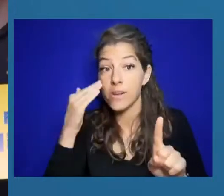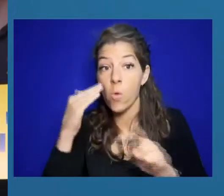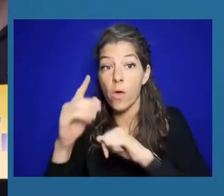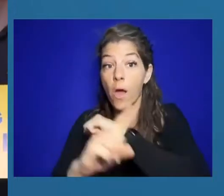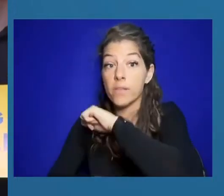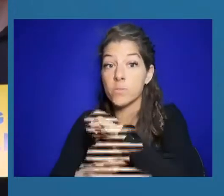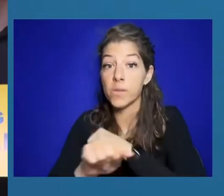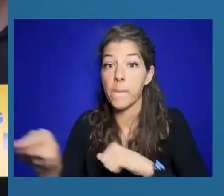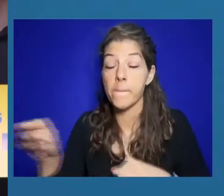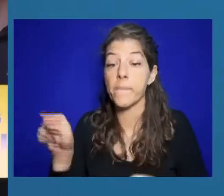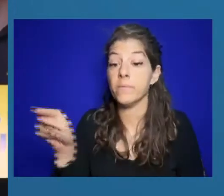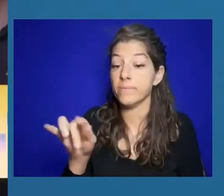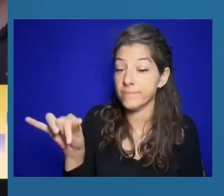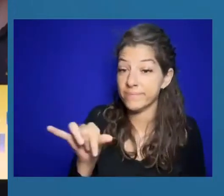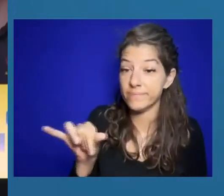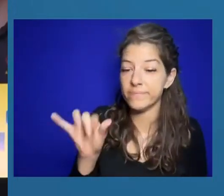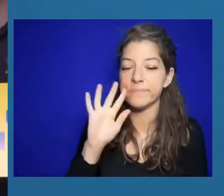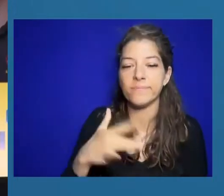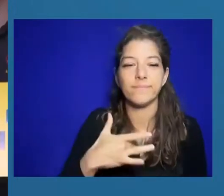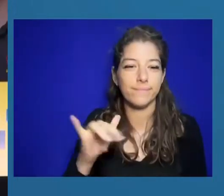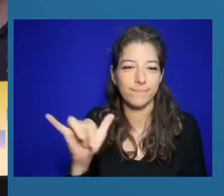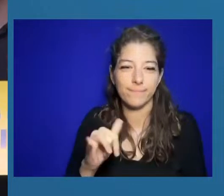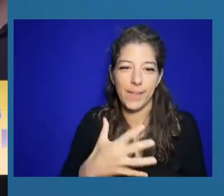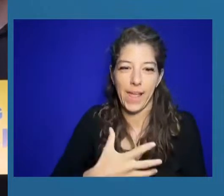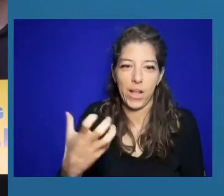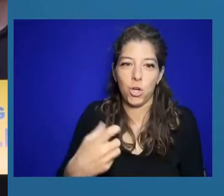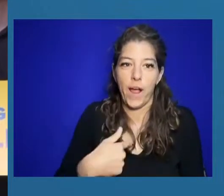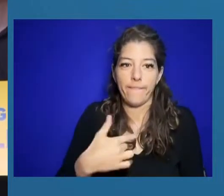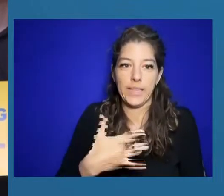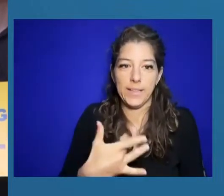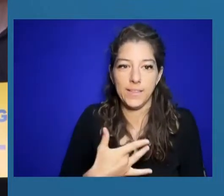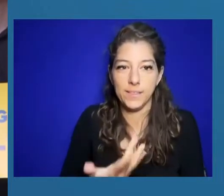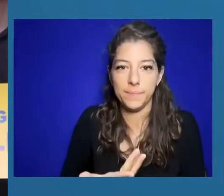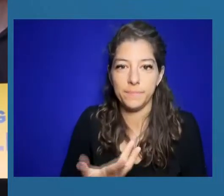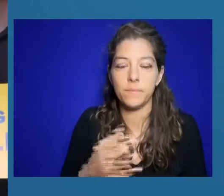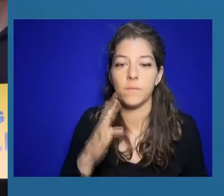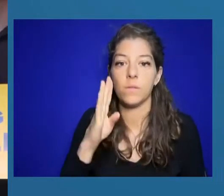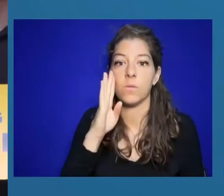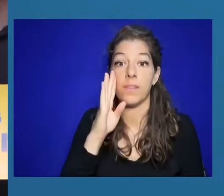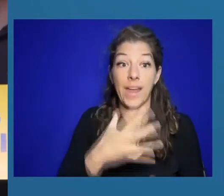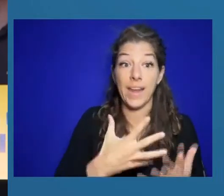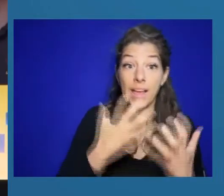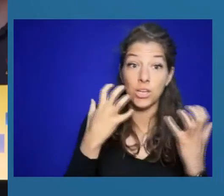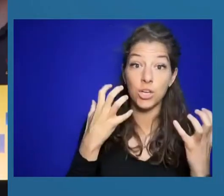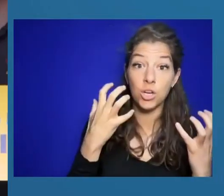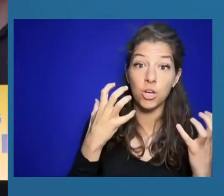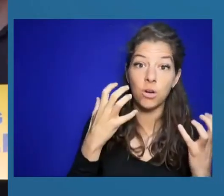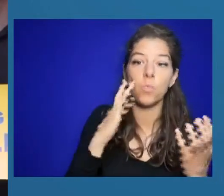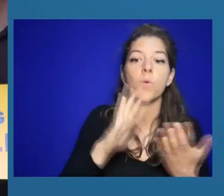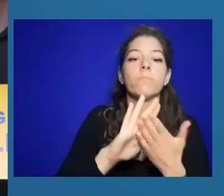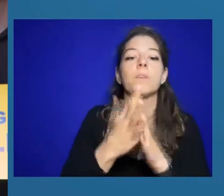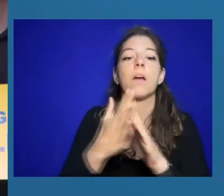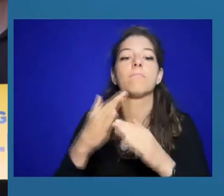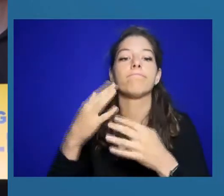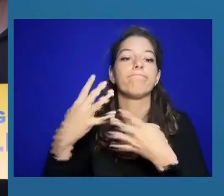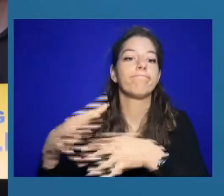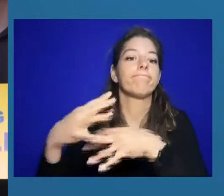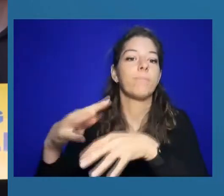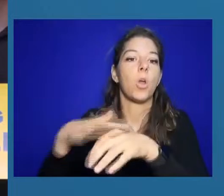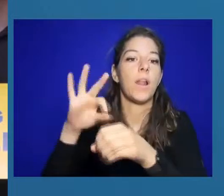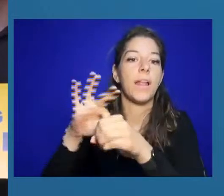they too will feel the same anger that I feel. And they'll turn that anger into a march on Election Day to go